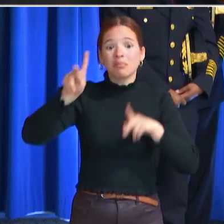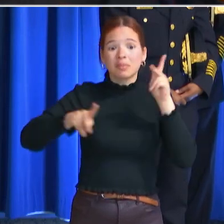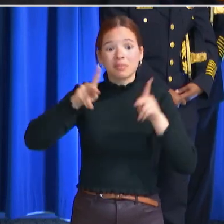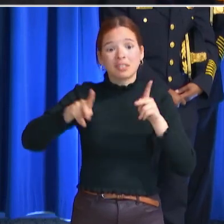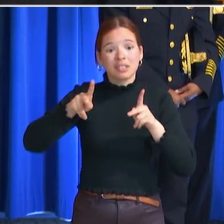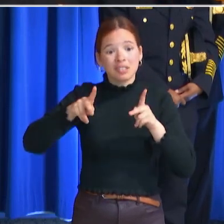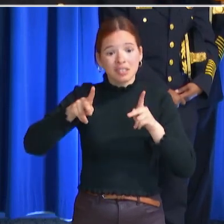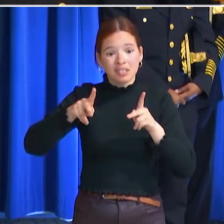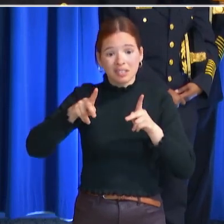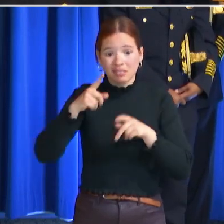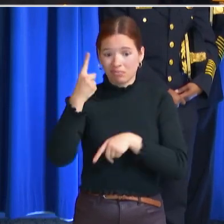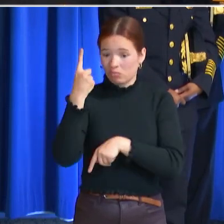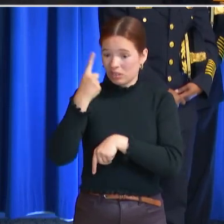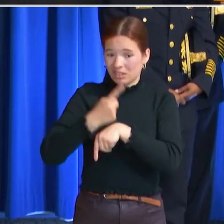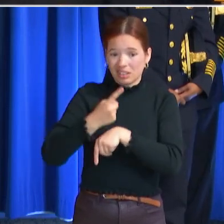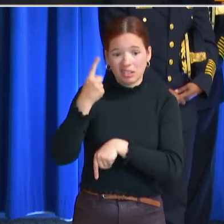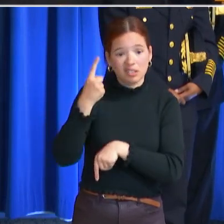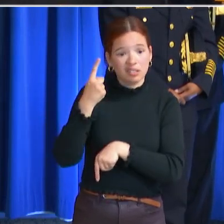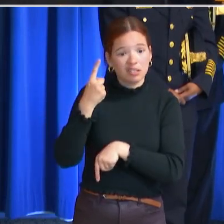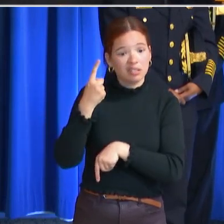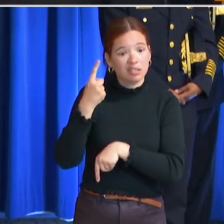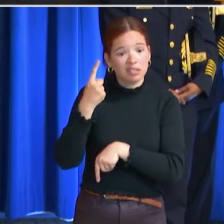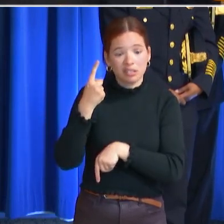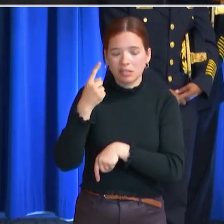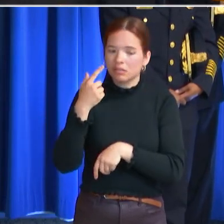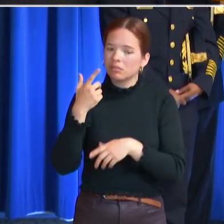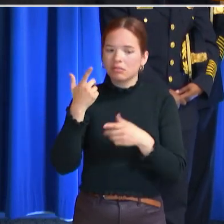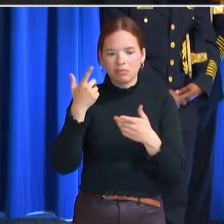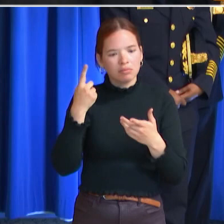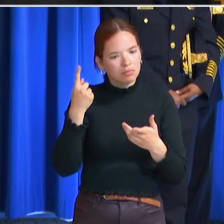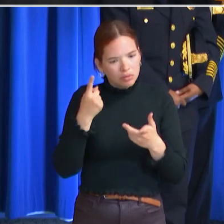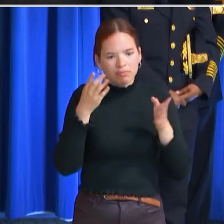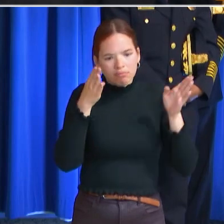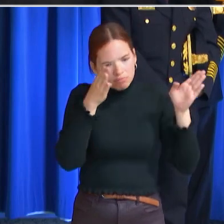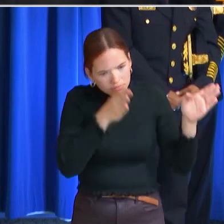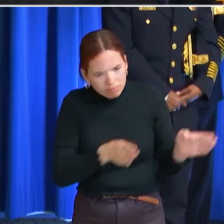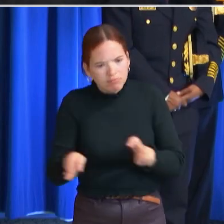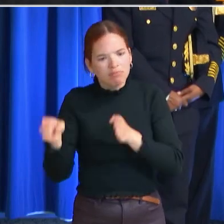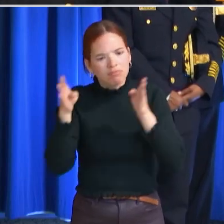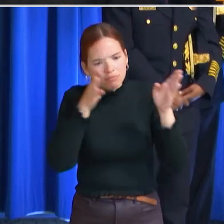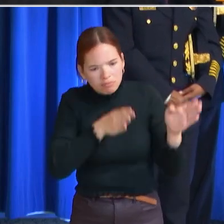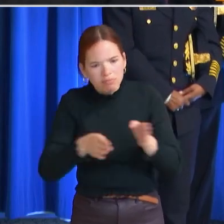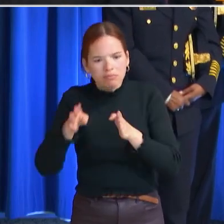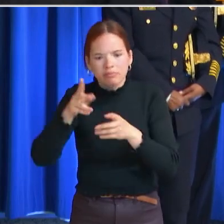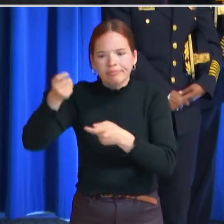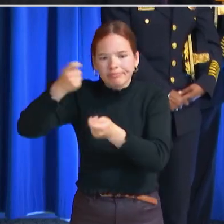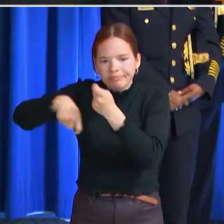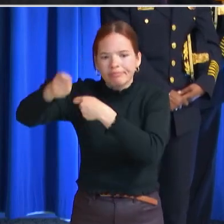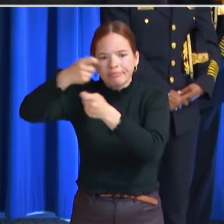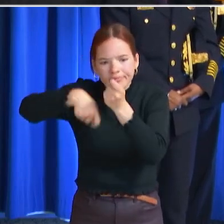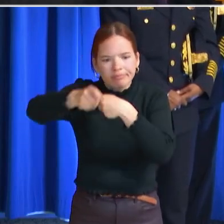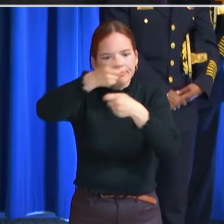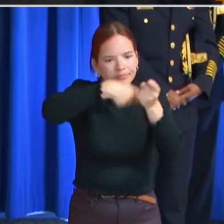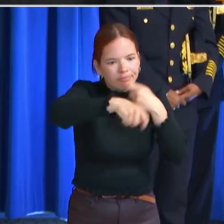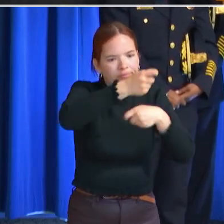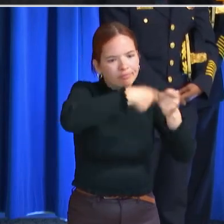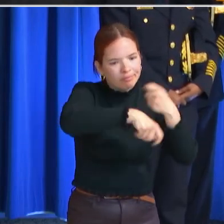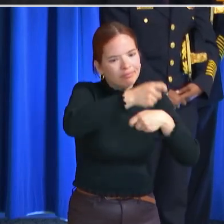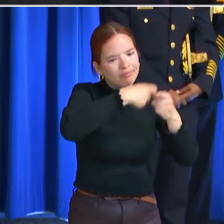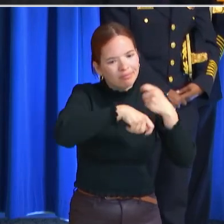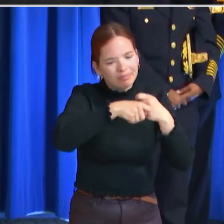one. So I'm always planning for transitions, especially with the knowledge